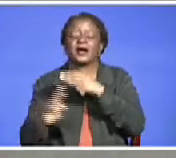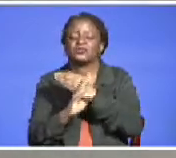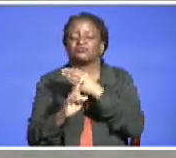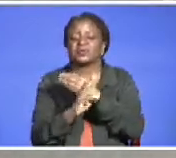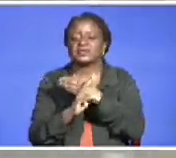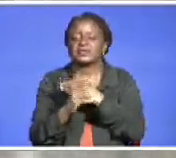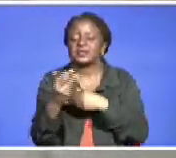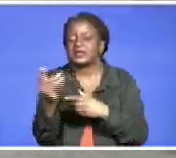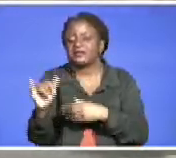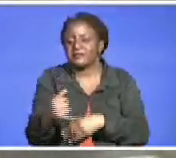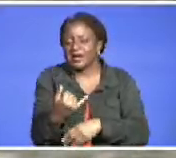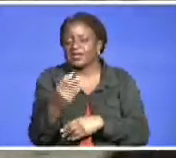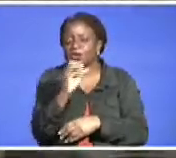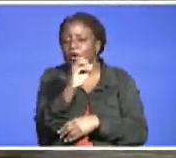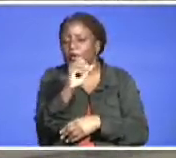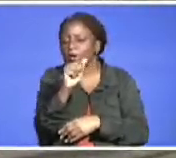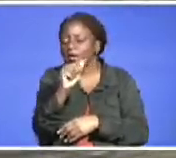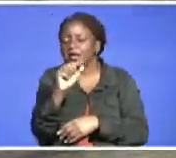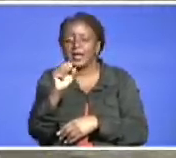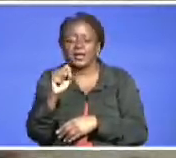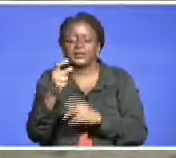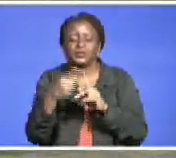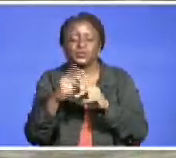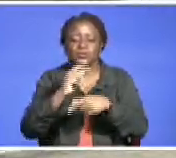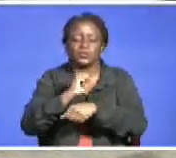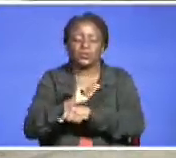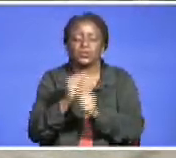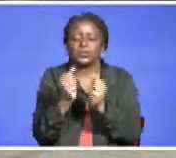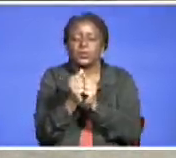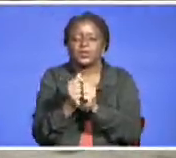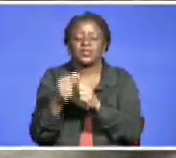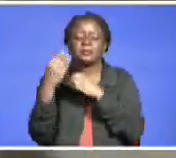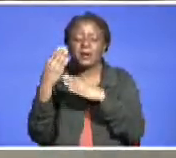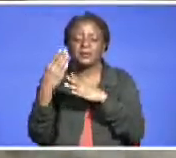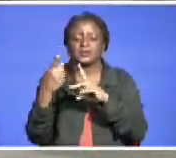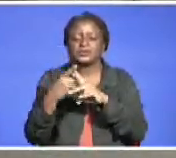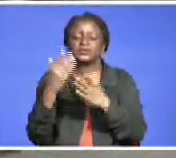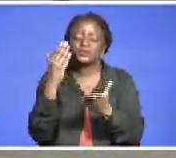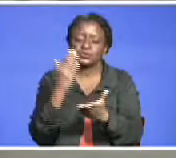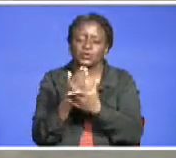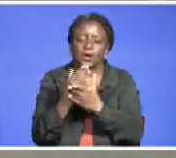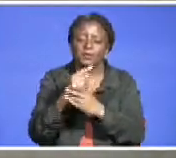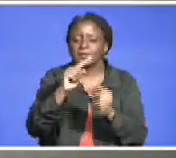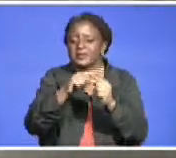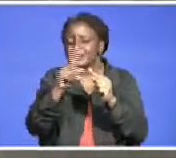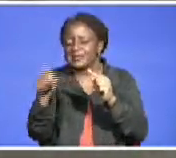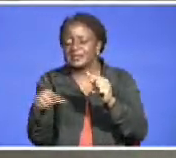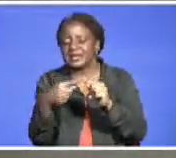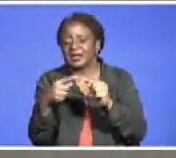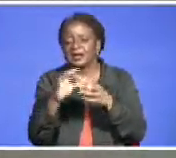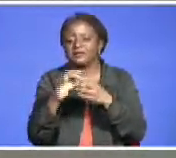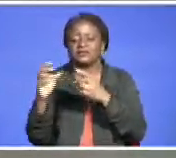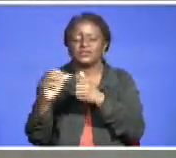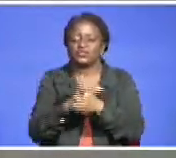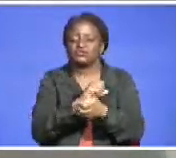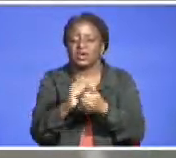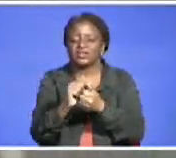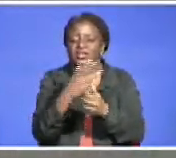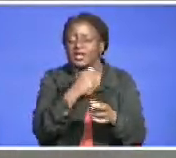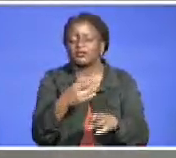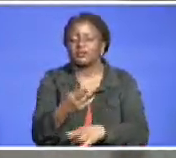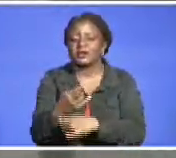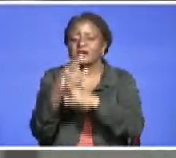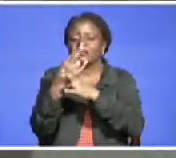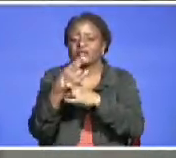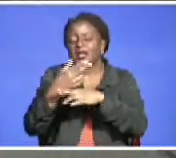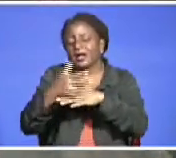Bahamas as it seeks to build resilient communities in order to break the cycle of destruction and recovery in the wake of events like Hurricane